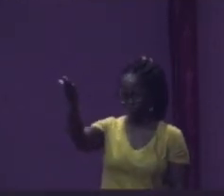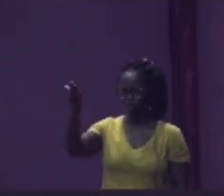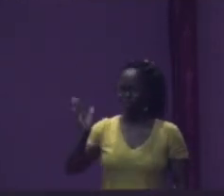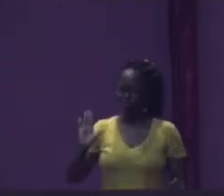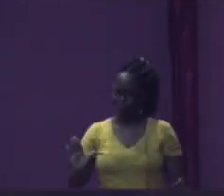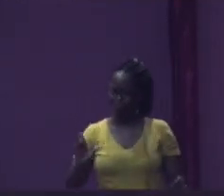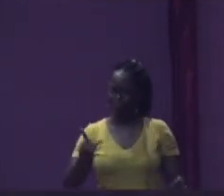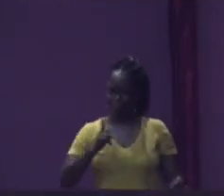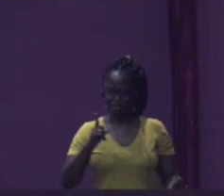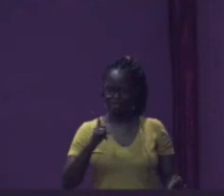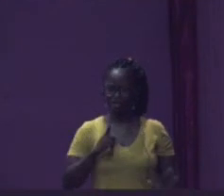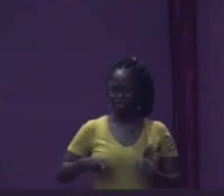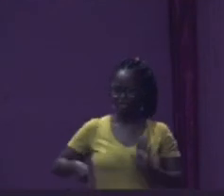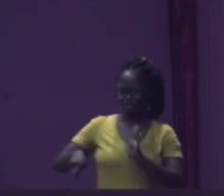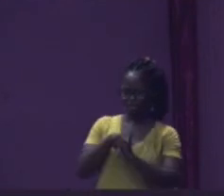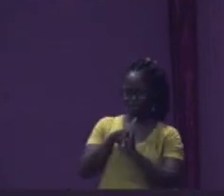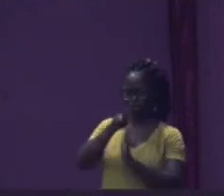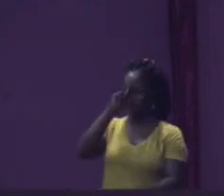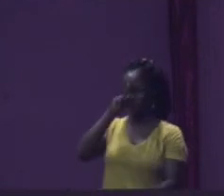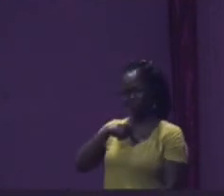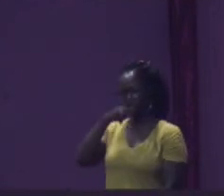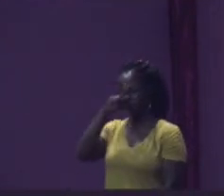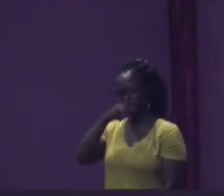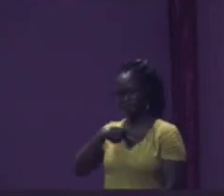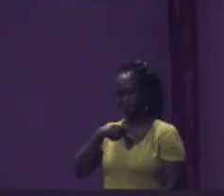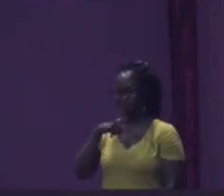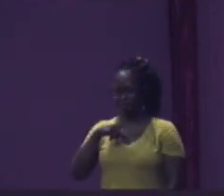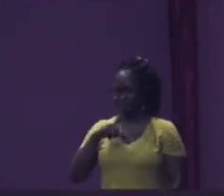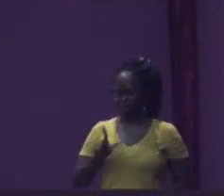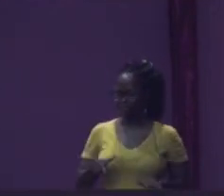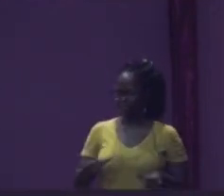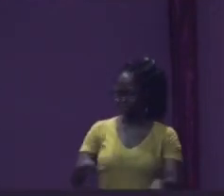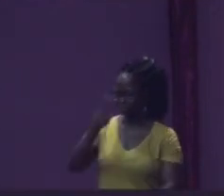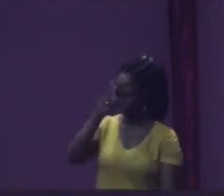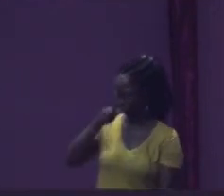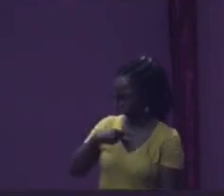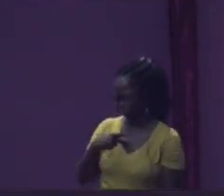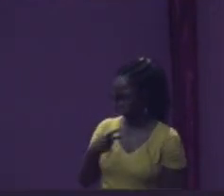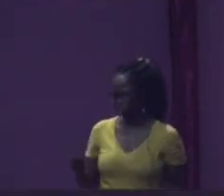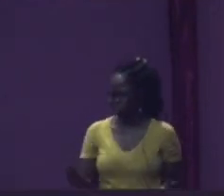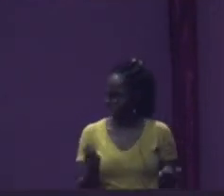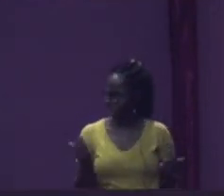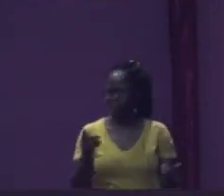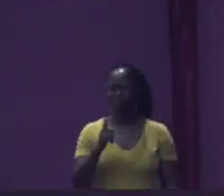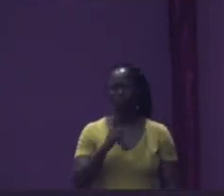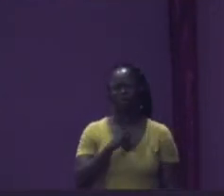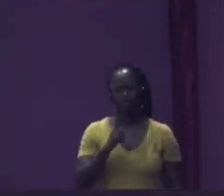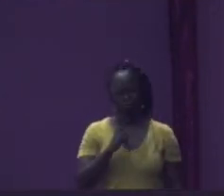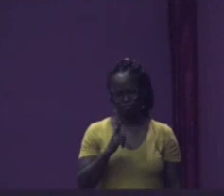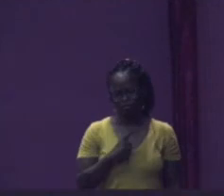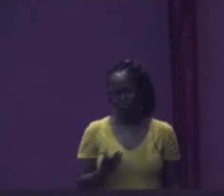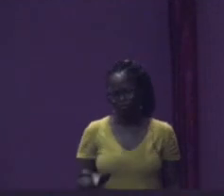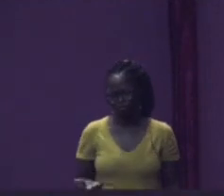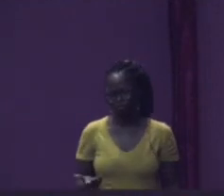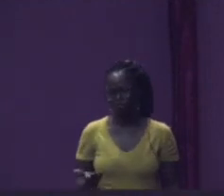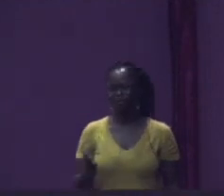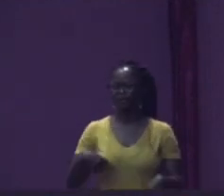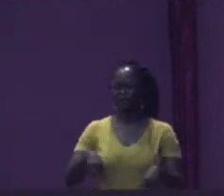biases, but they don't have as much of the built-in ethnic